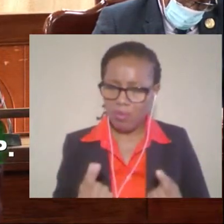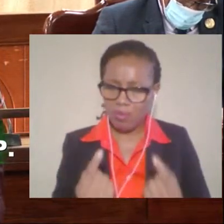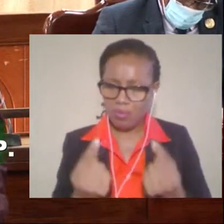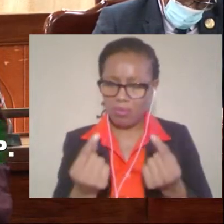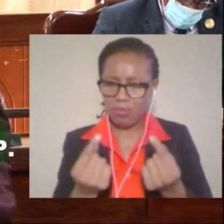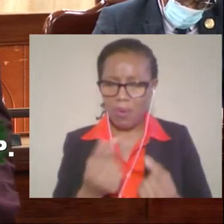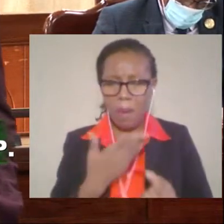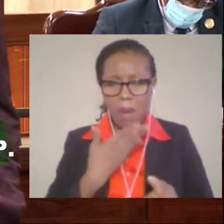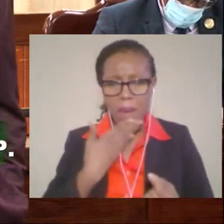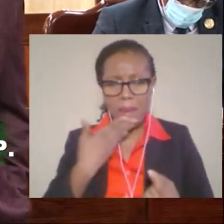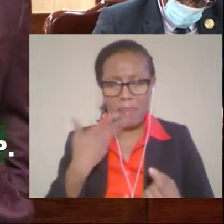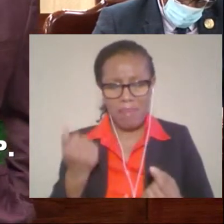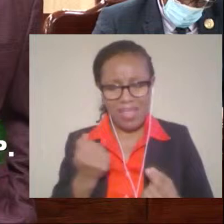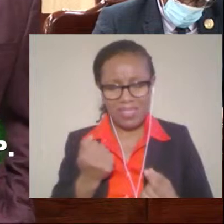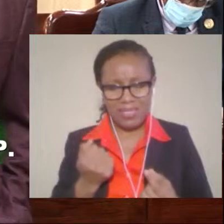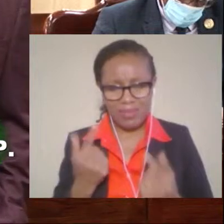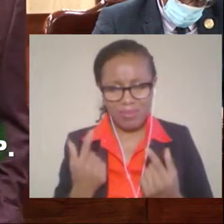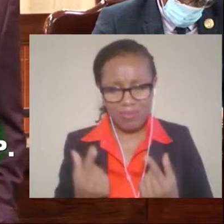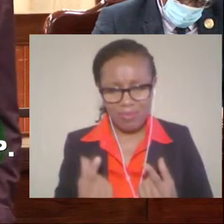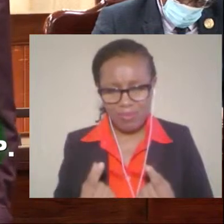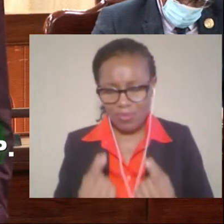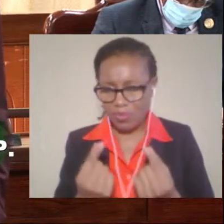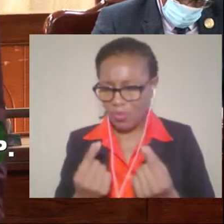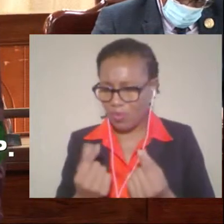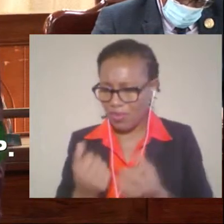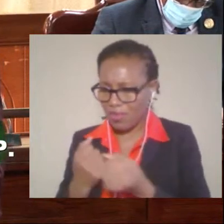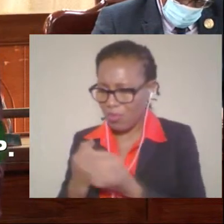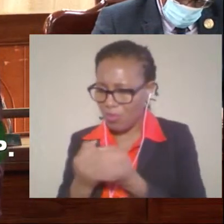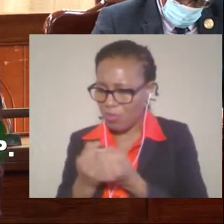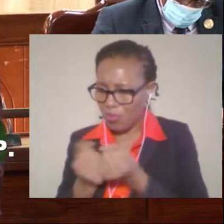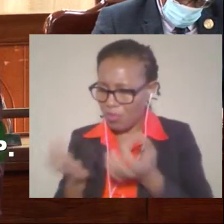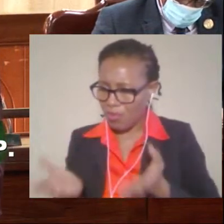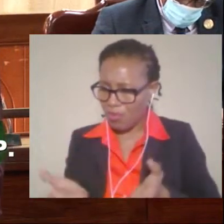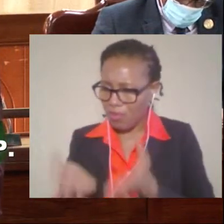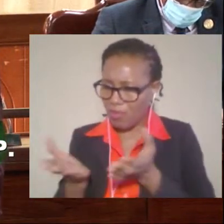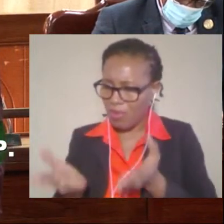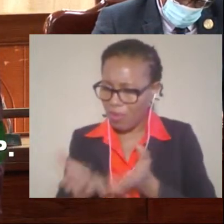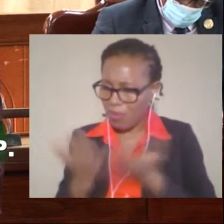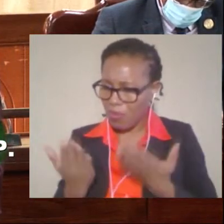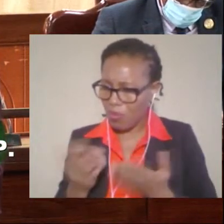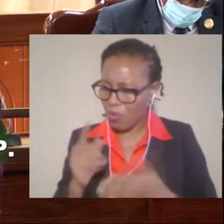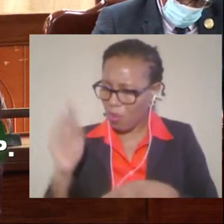that facilitate or promote entrepreneurship.